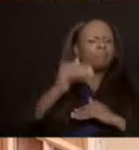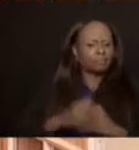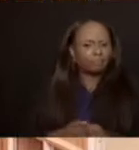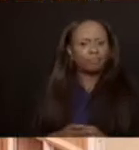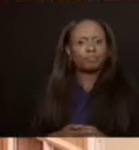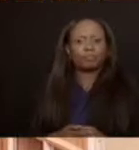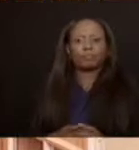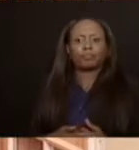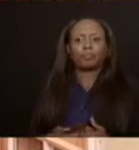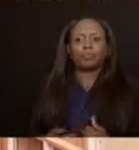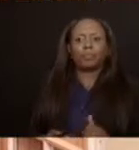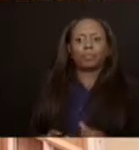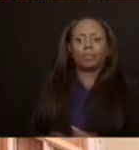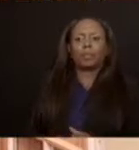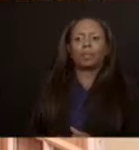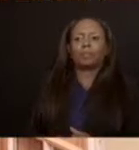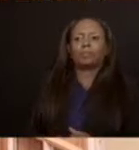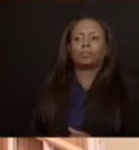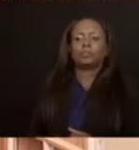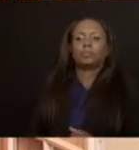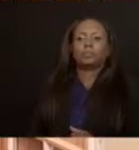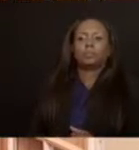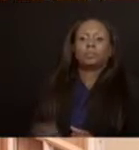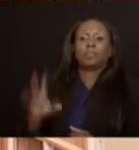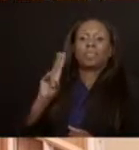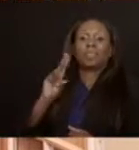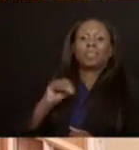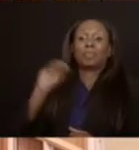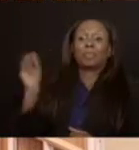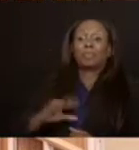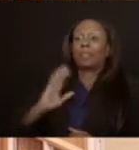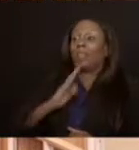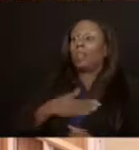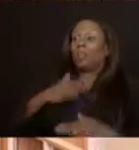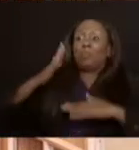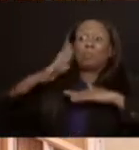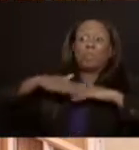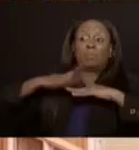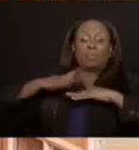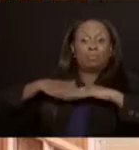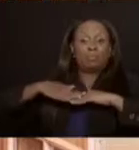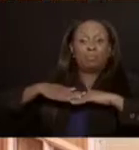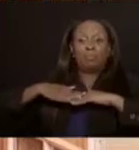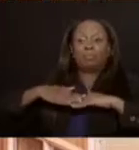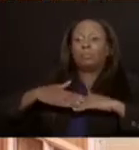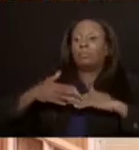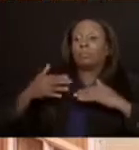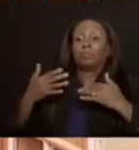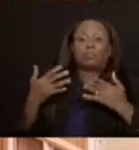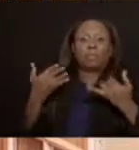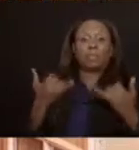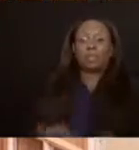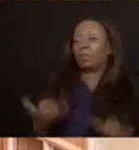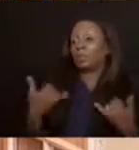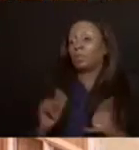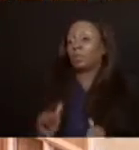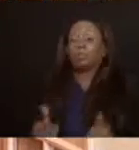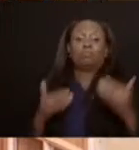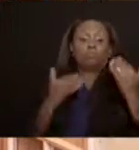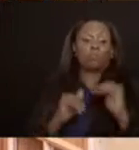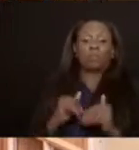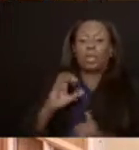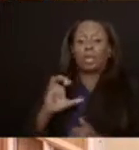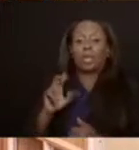that's the floor, that's the minimum we want to reach before we start to remove the restrictions. But in the ideal world, we want to get